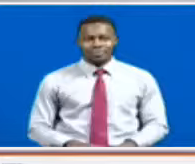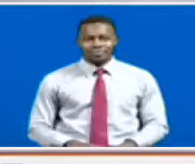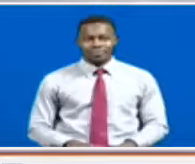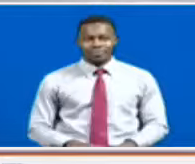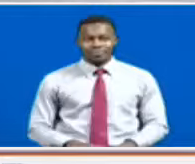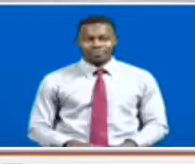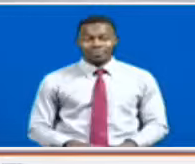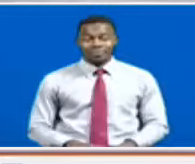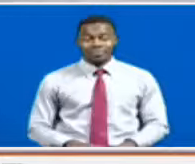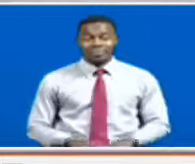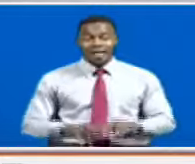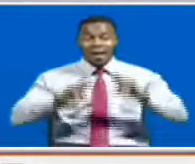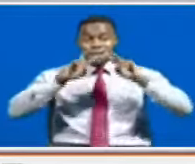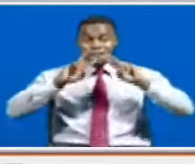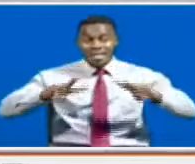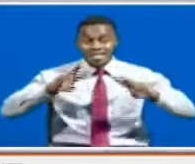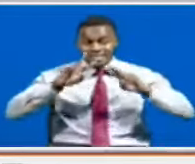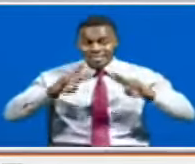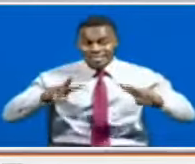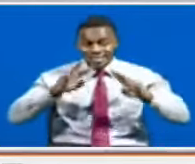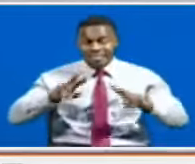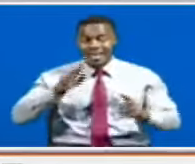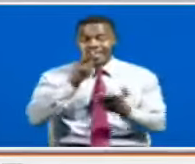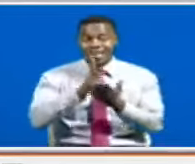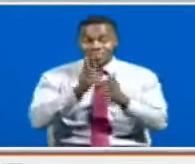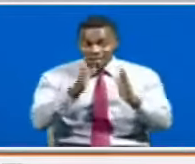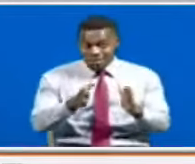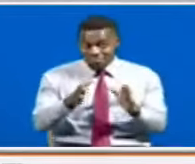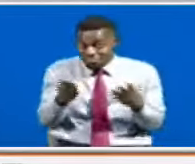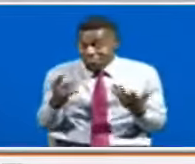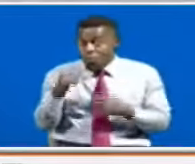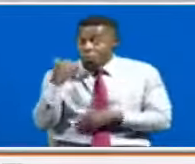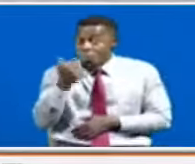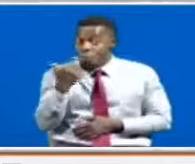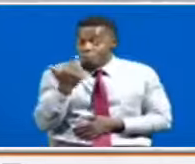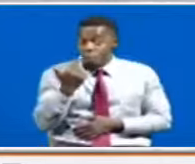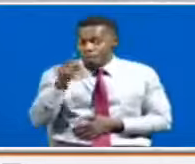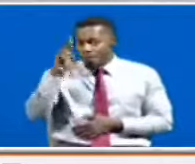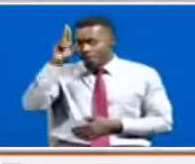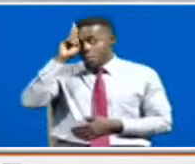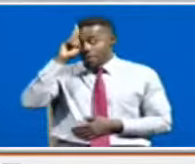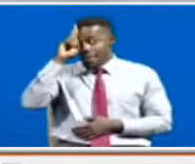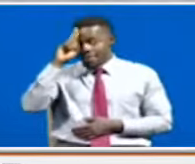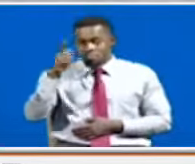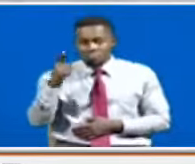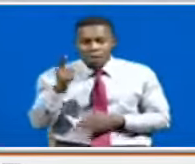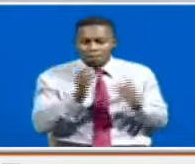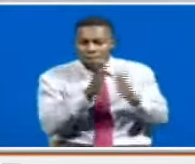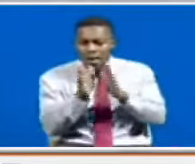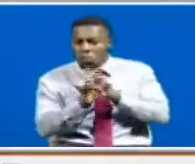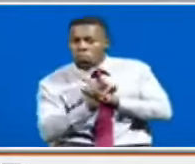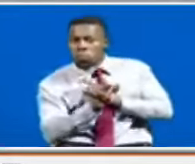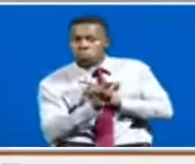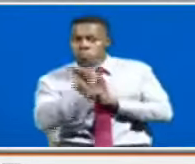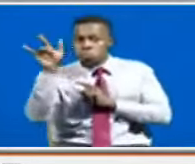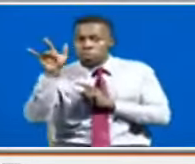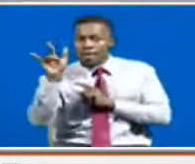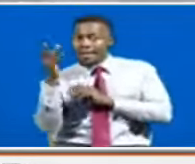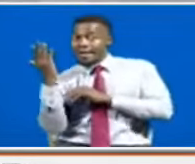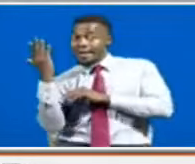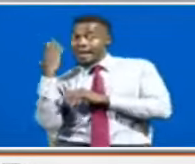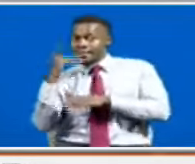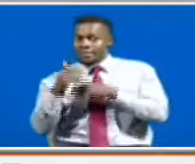The peacekeepers made up of Kenya police was earlier scheduled to leave the country late last year, but due to the court